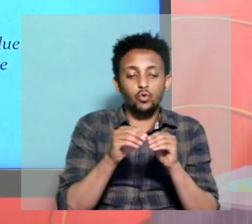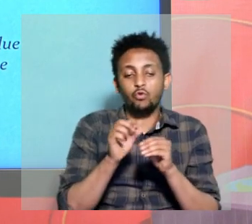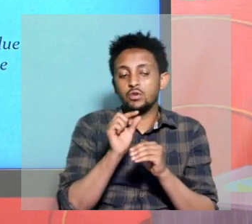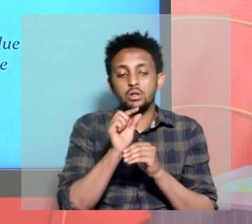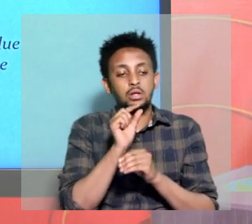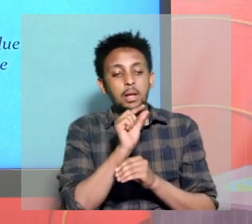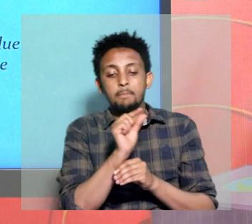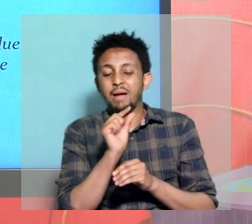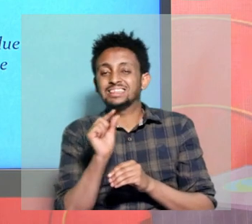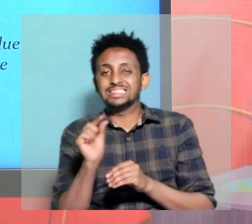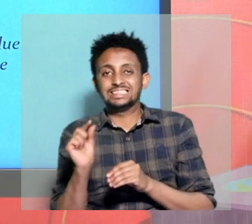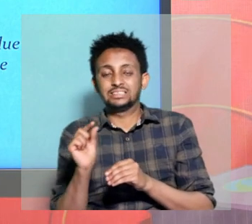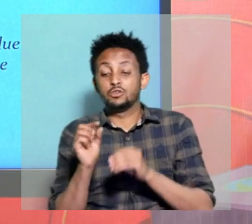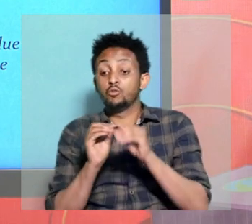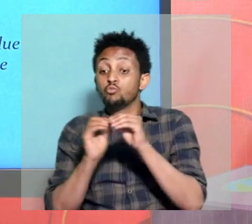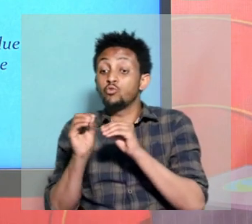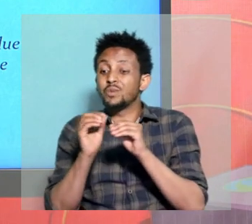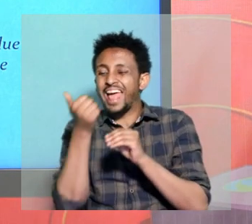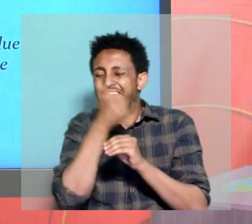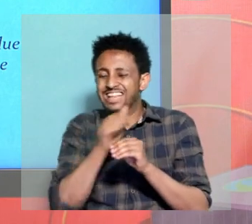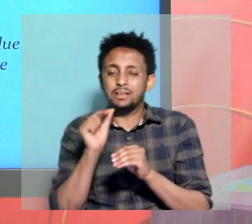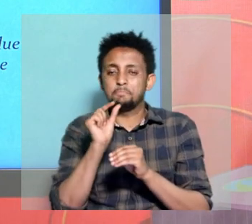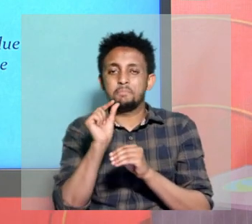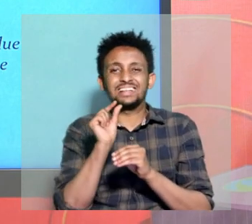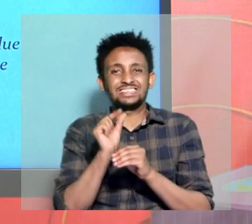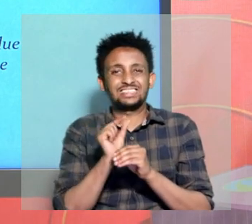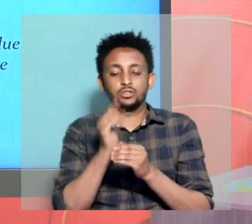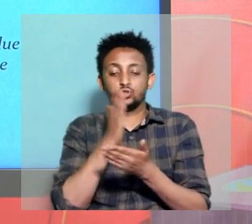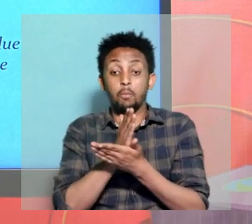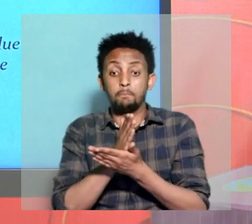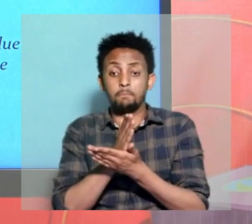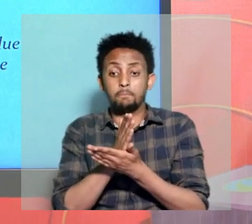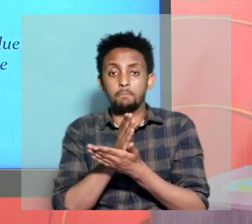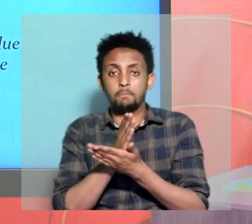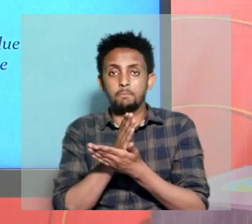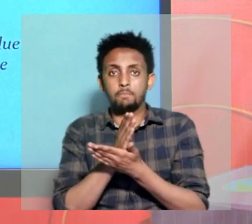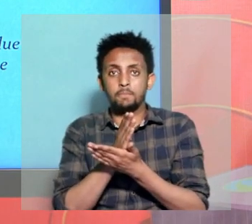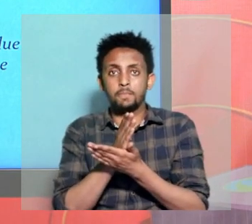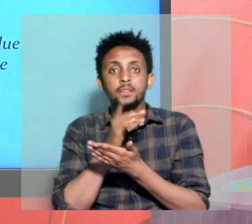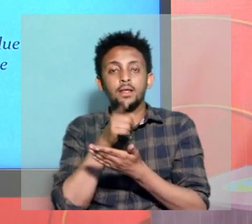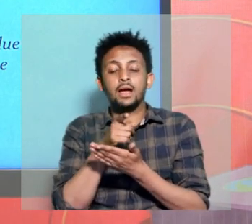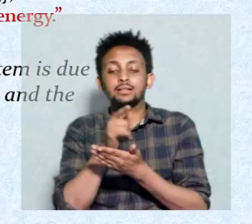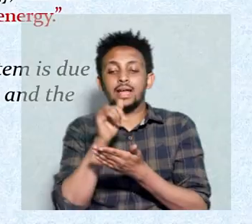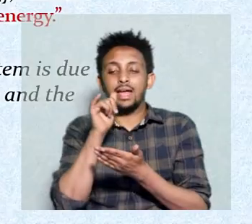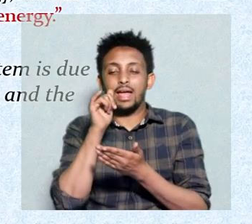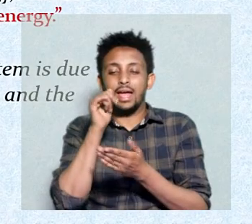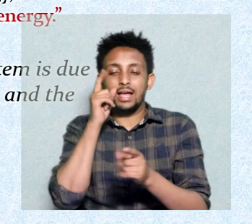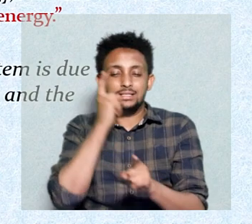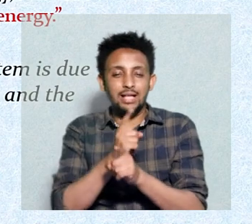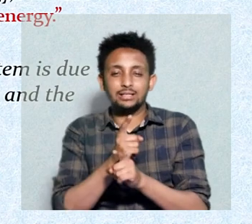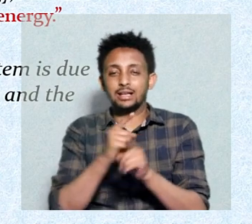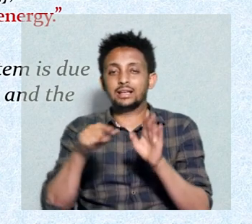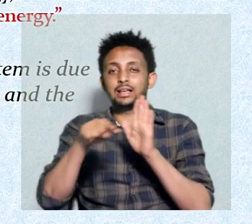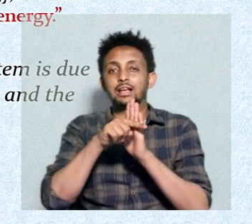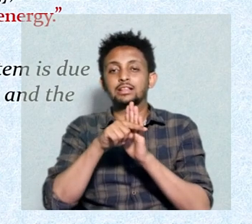particles, the movement of every particle stops or ceases at exactly